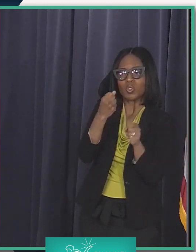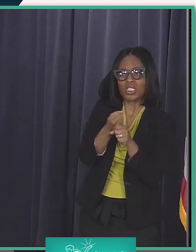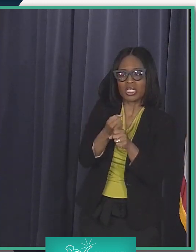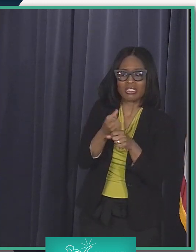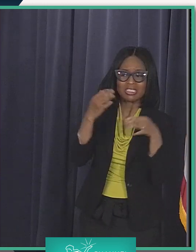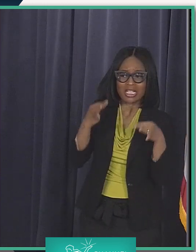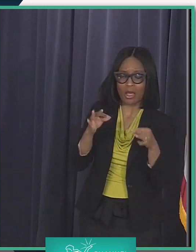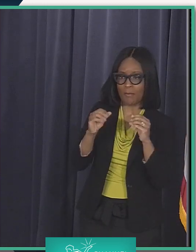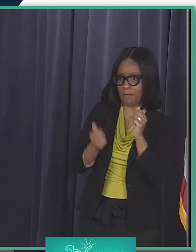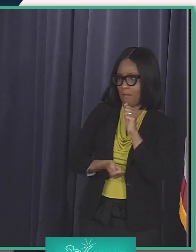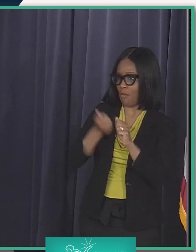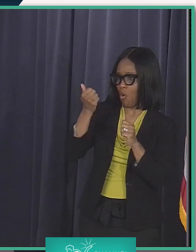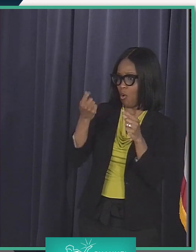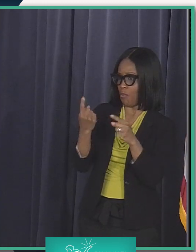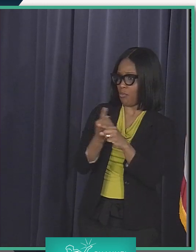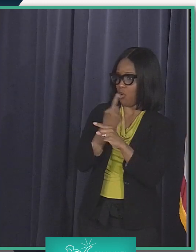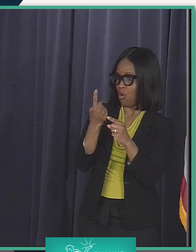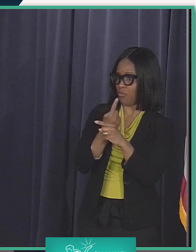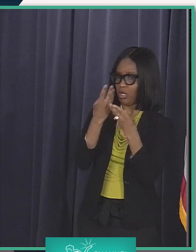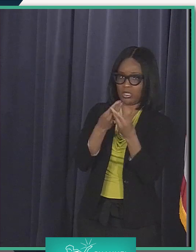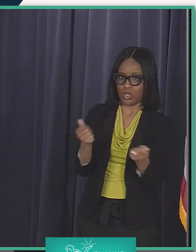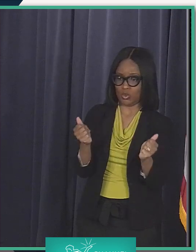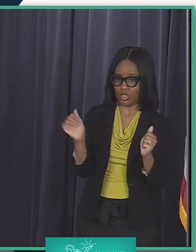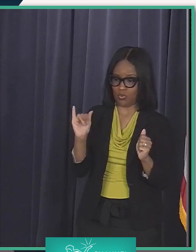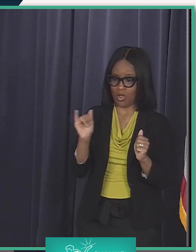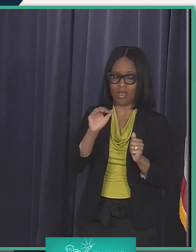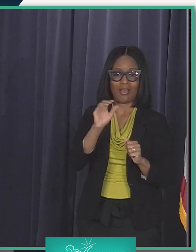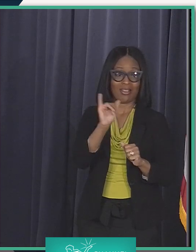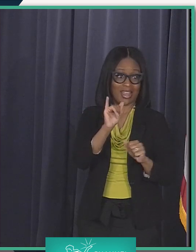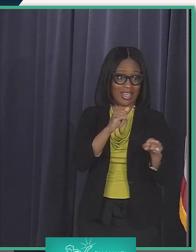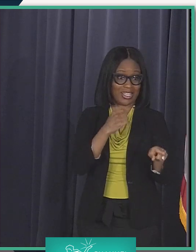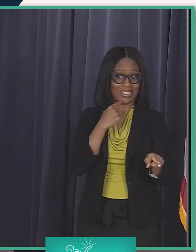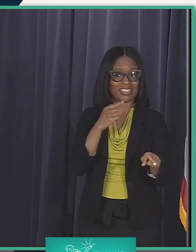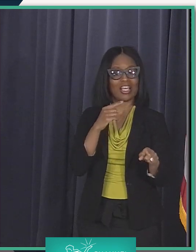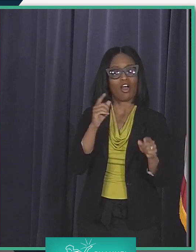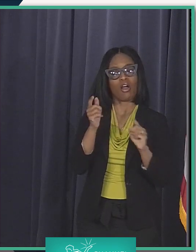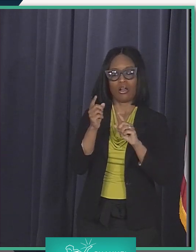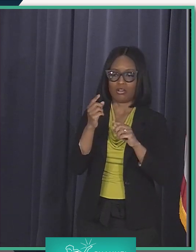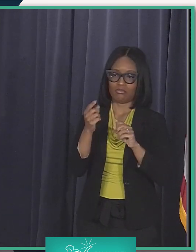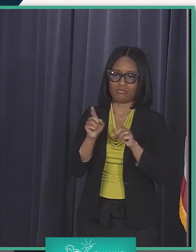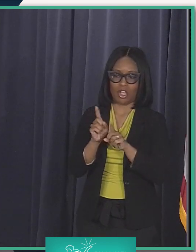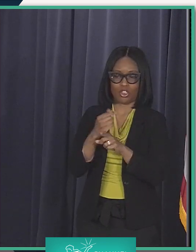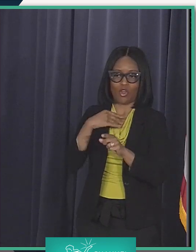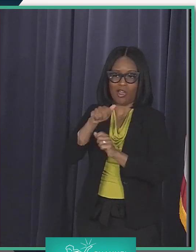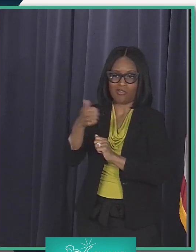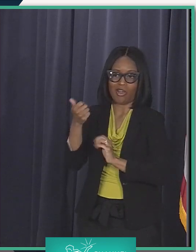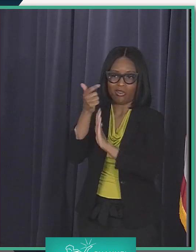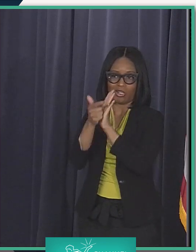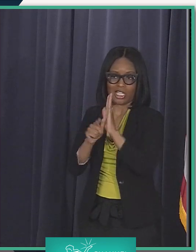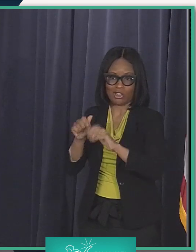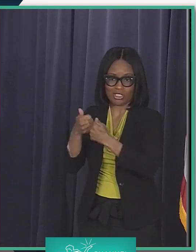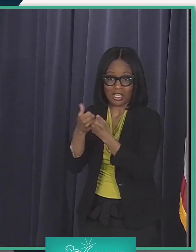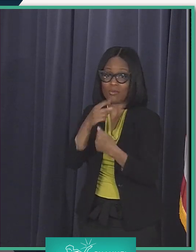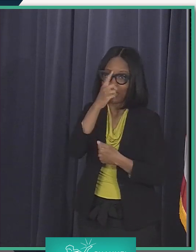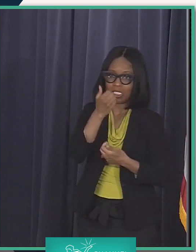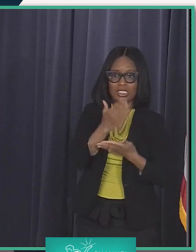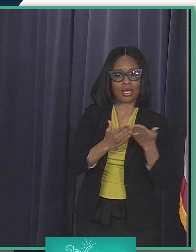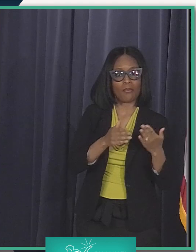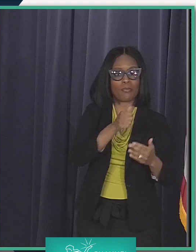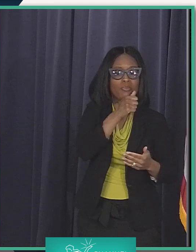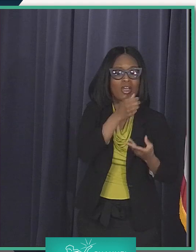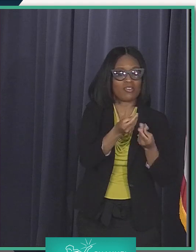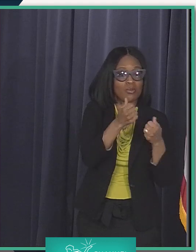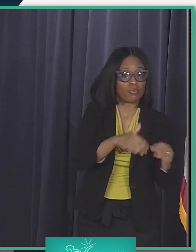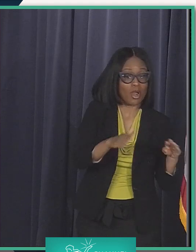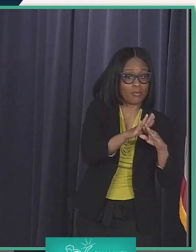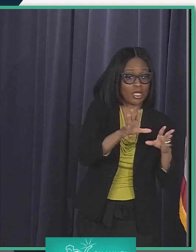most appropriate solution. And as the mayor stated, there are multiple legal challenges. So there are private property owners that could improve